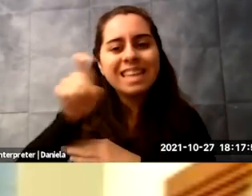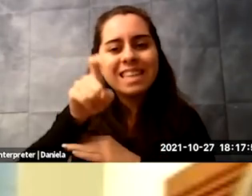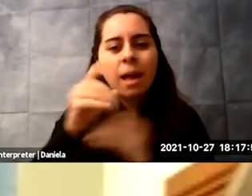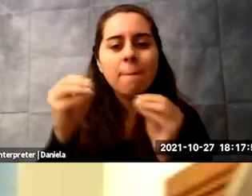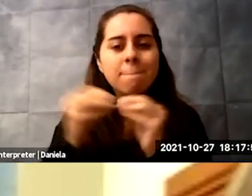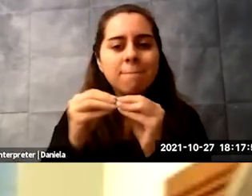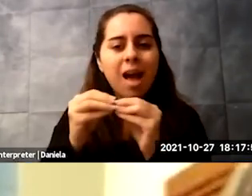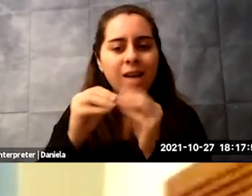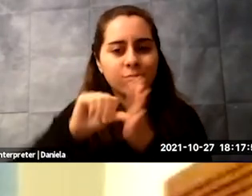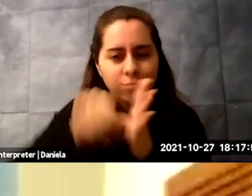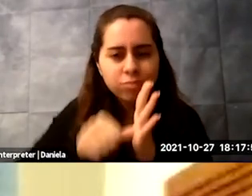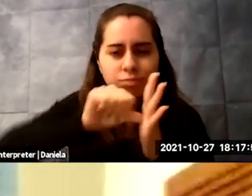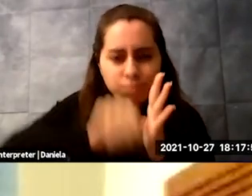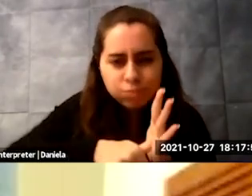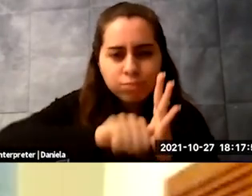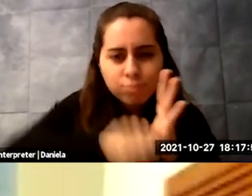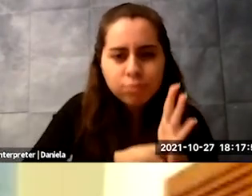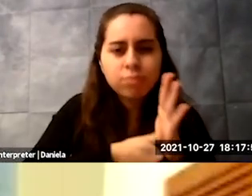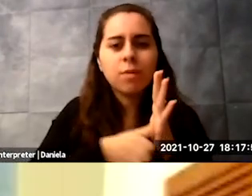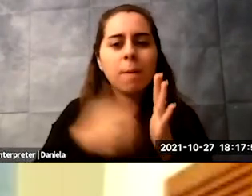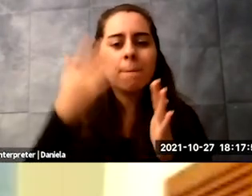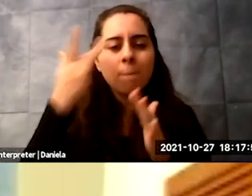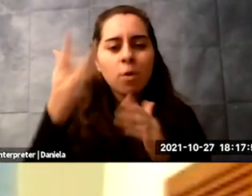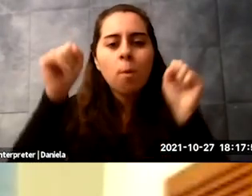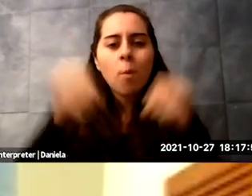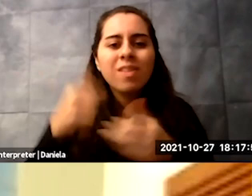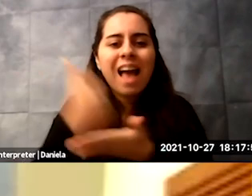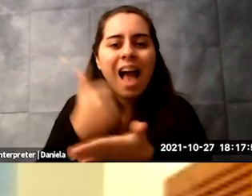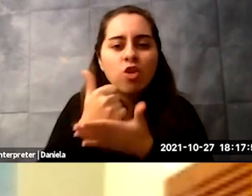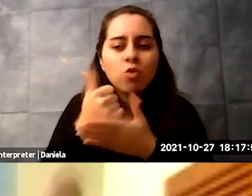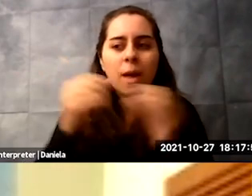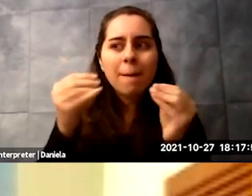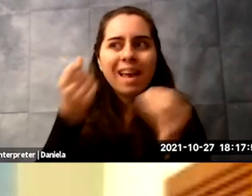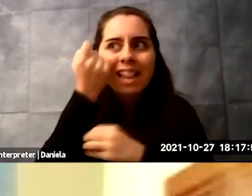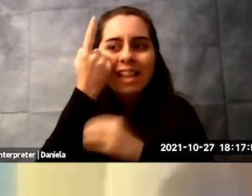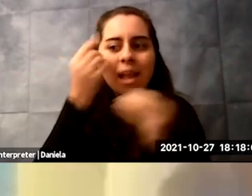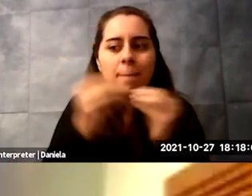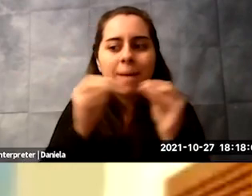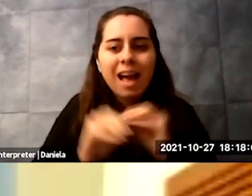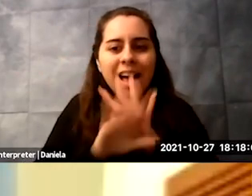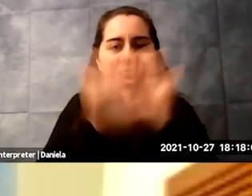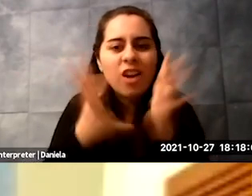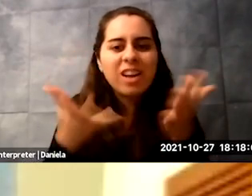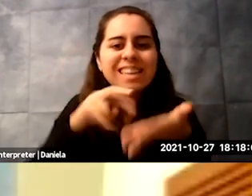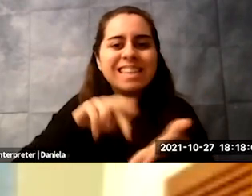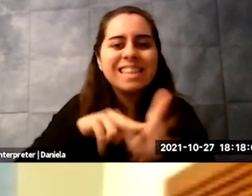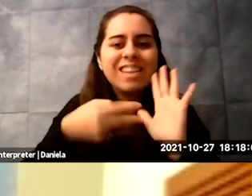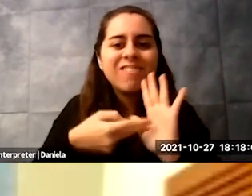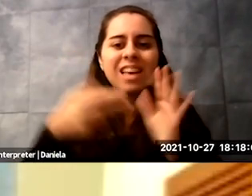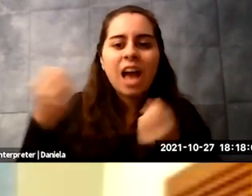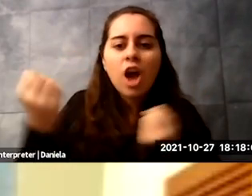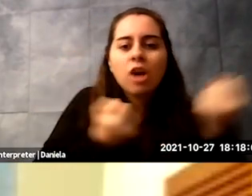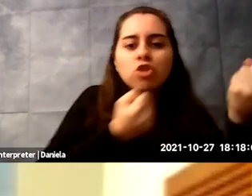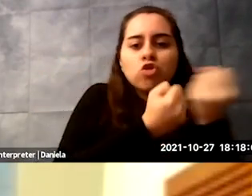more and more, because that will help inform our solidarity that we get from other sectors in the United